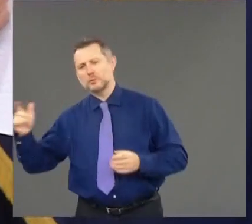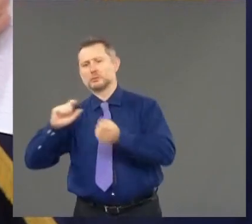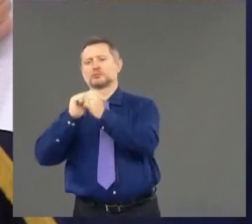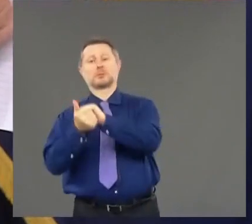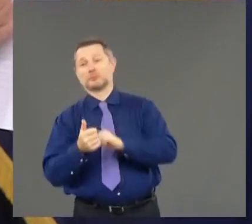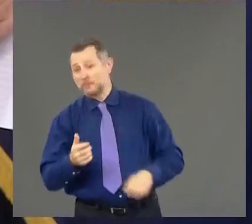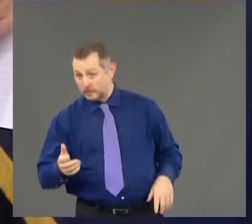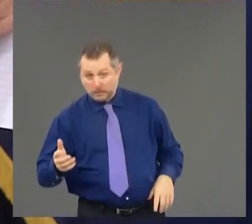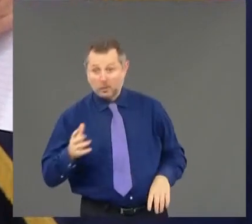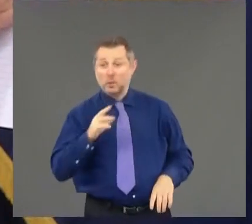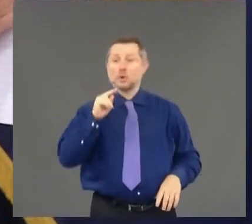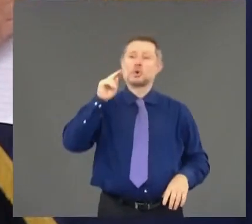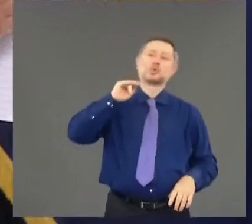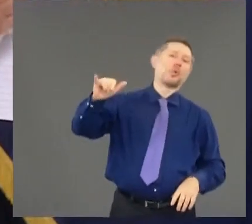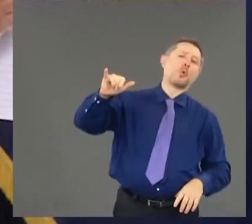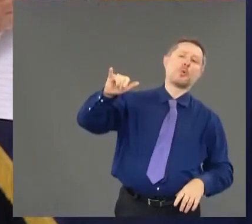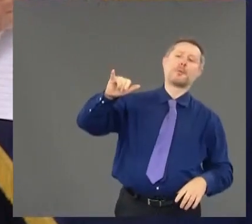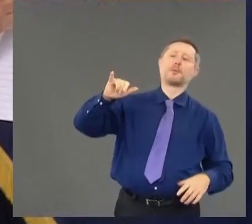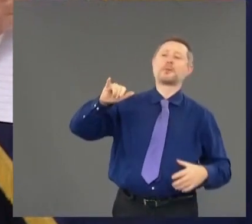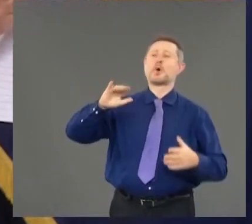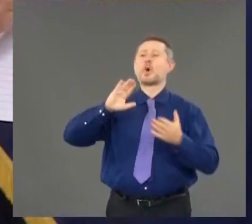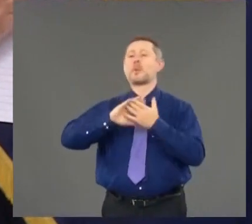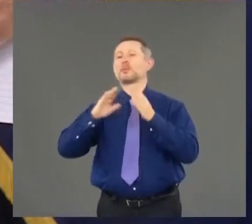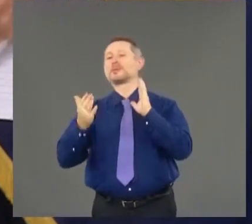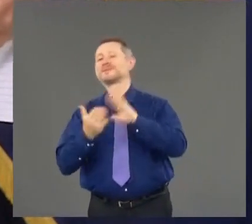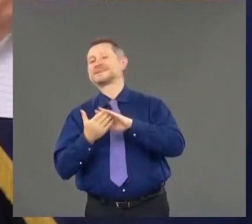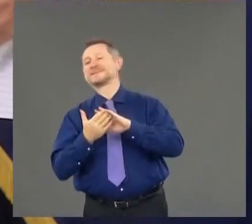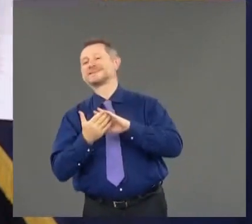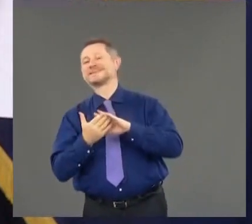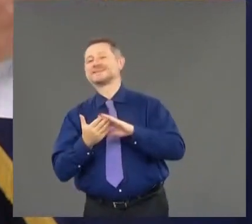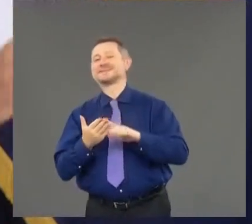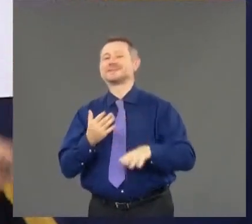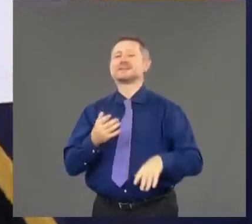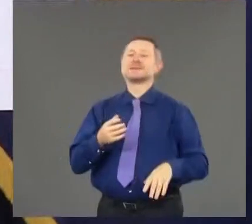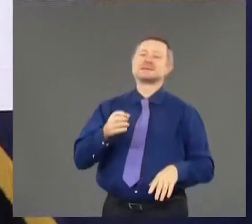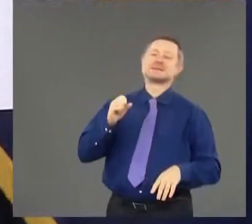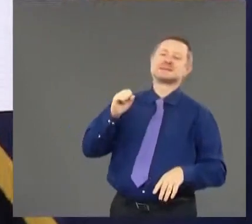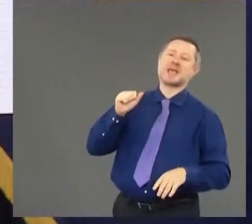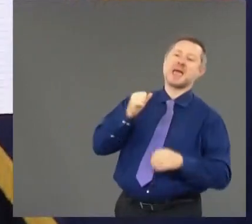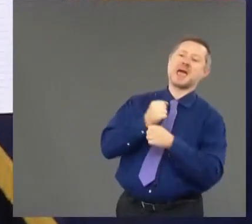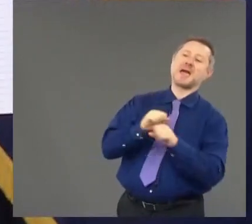New York Community Safety Council.